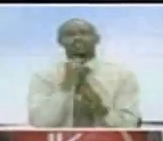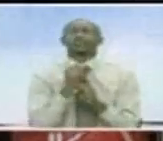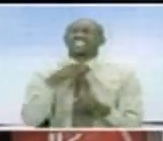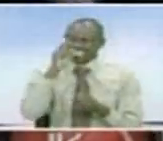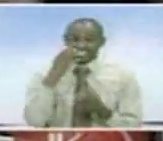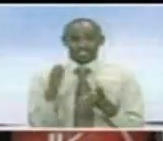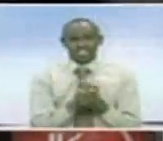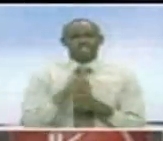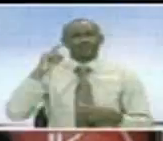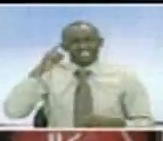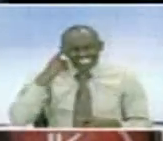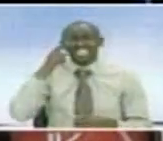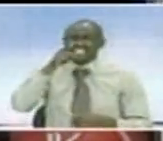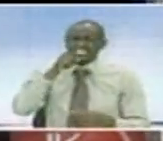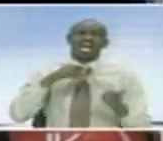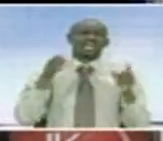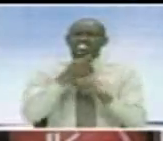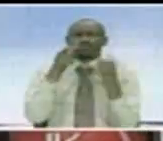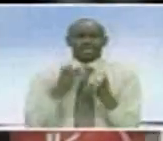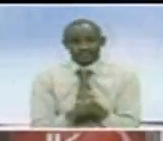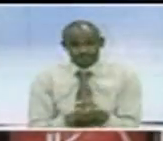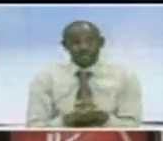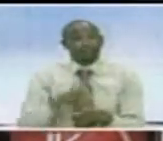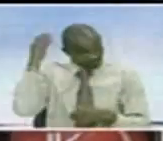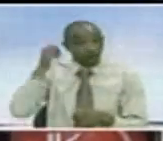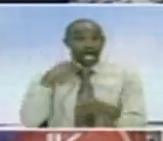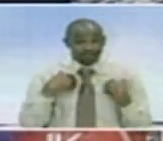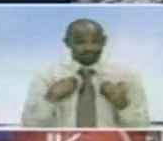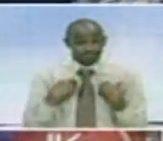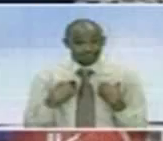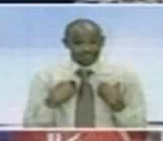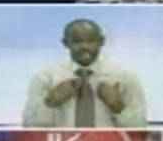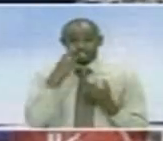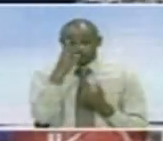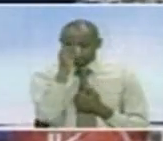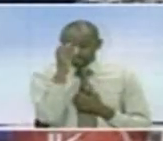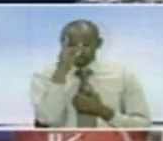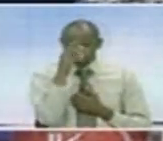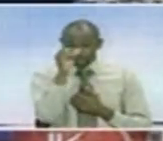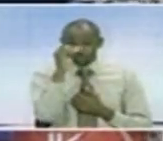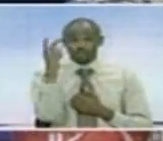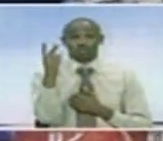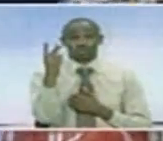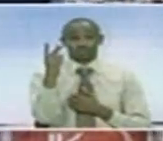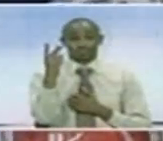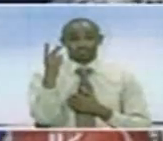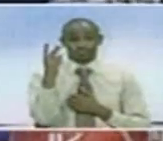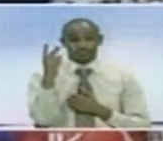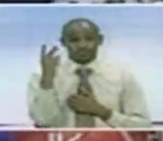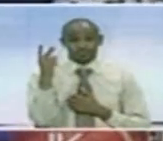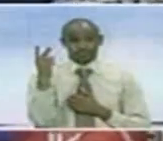When are we ever going to get past that slumber you talk about? We did once. In 2002,